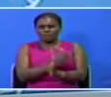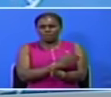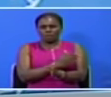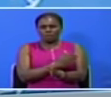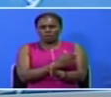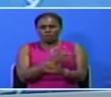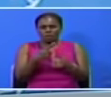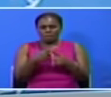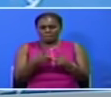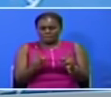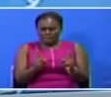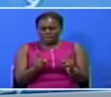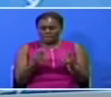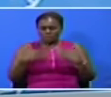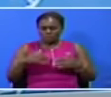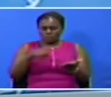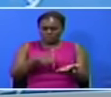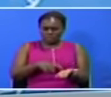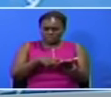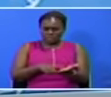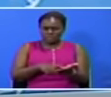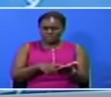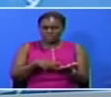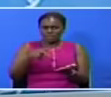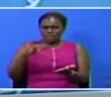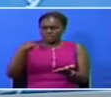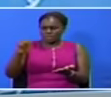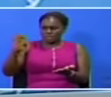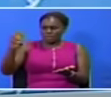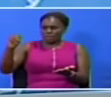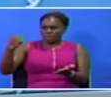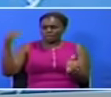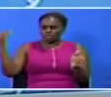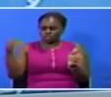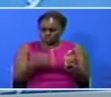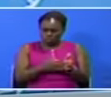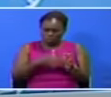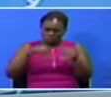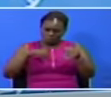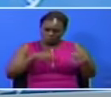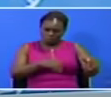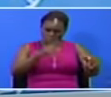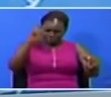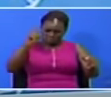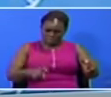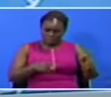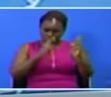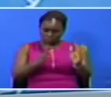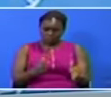However, conservationists insist the National Environmental Tribunal stop order must be followed. Orkas Wangira now